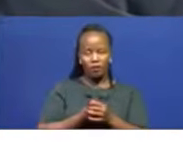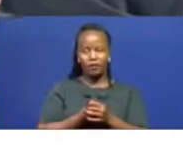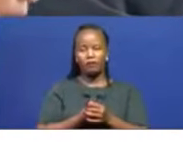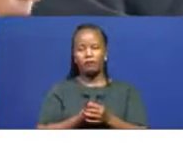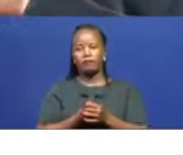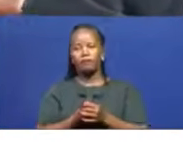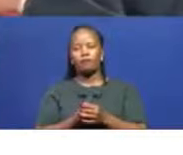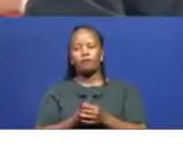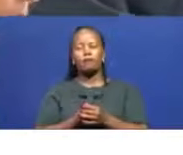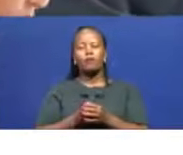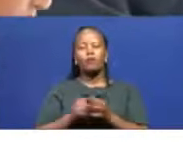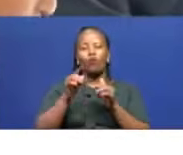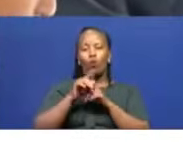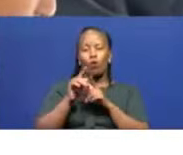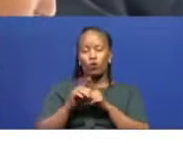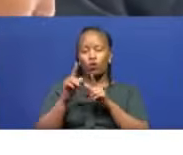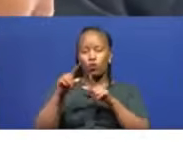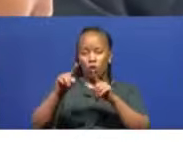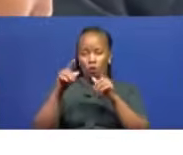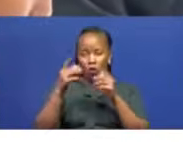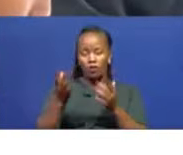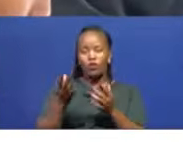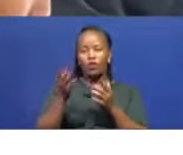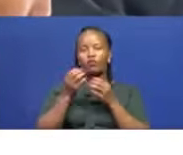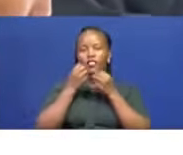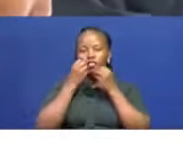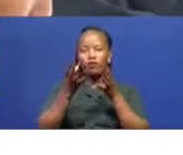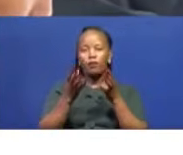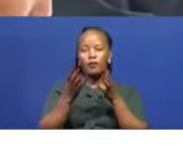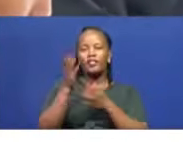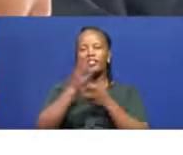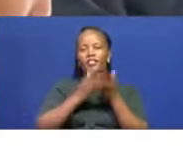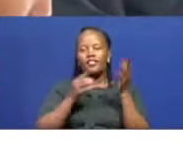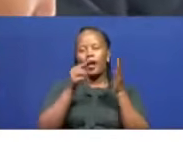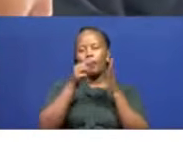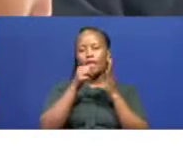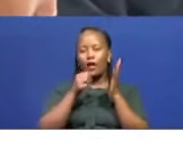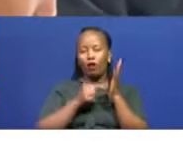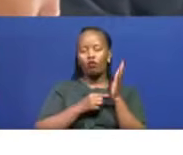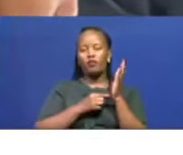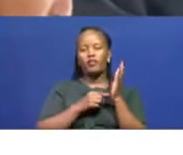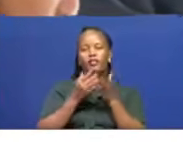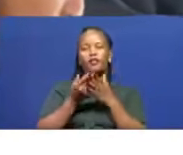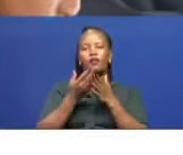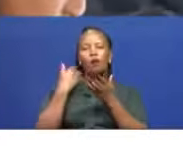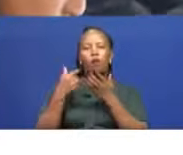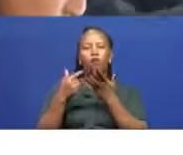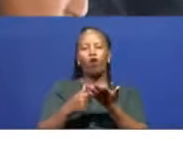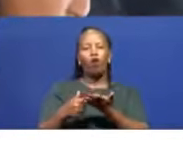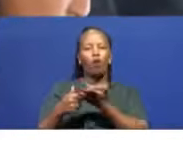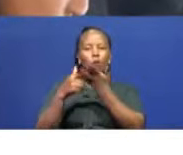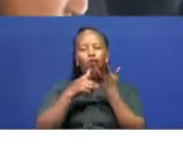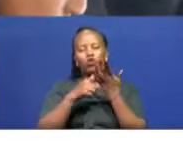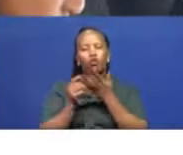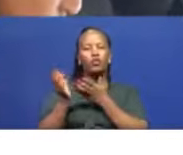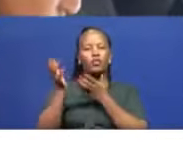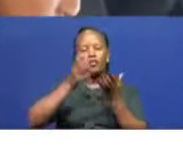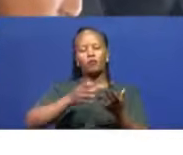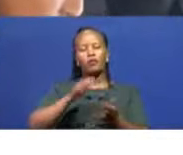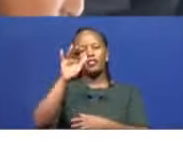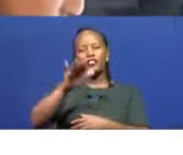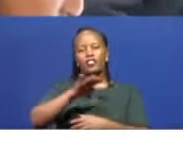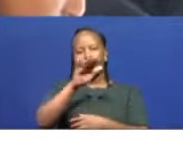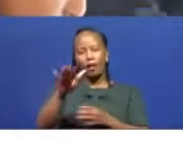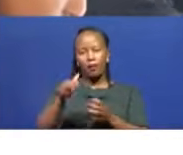home." That she also hinted at some of the grounds of impeachment before the motion was even tabled. He